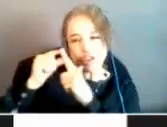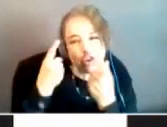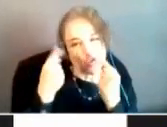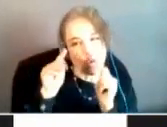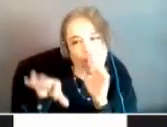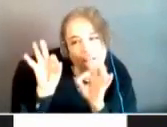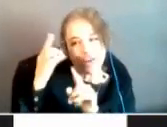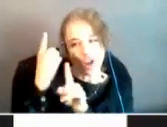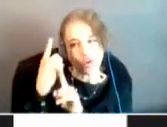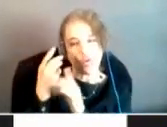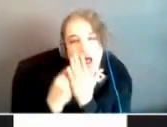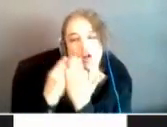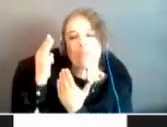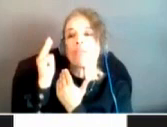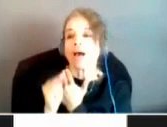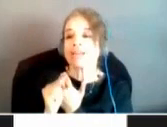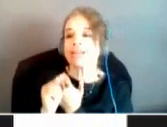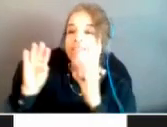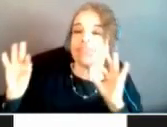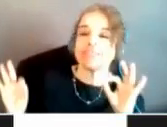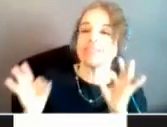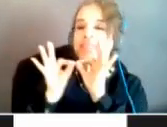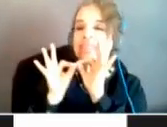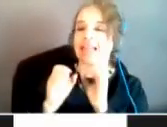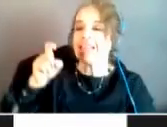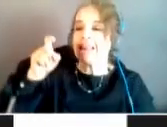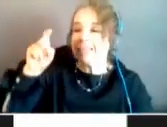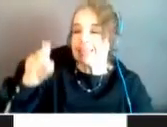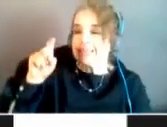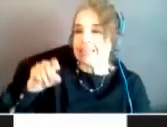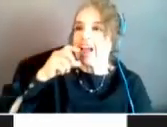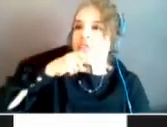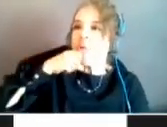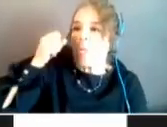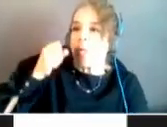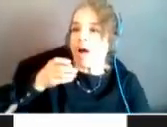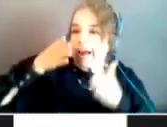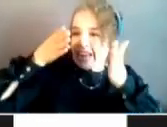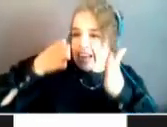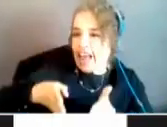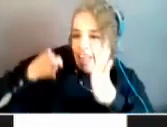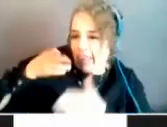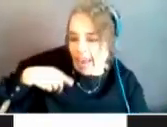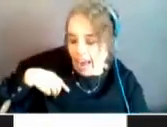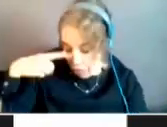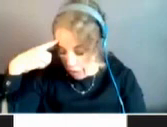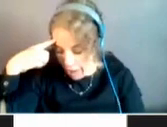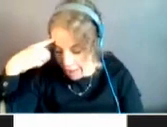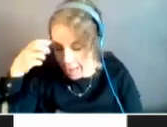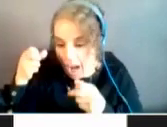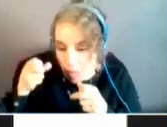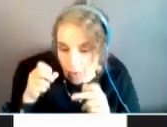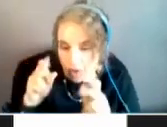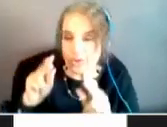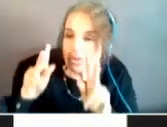to find the right program to fit the needs of that older individual. But I think there are